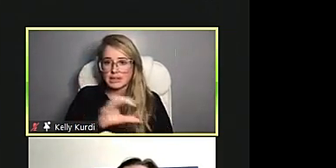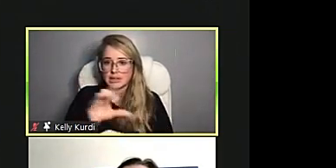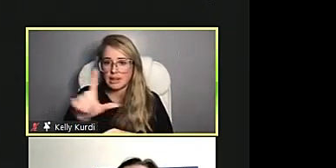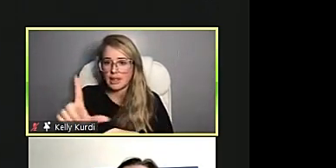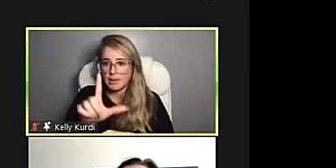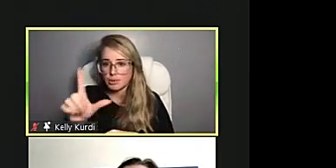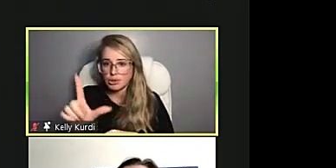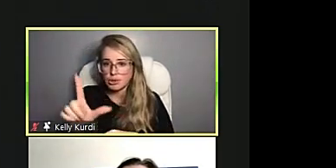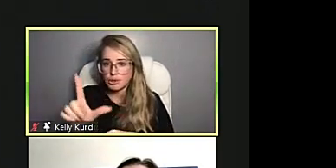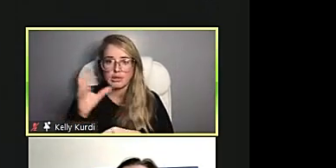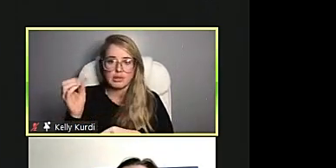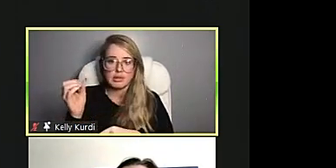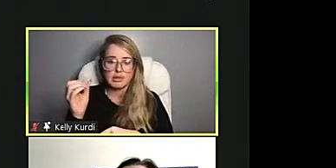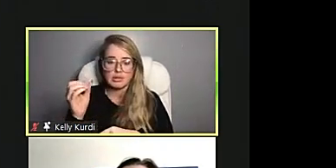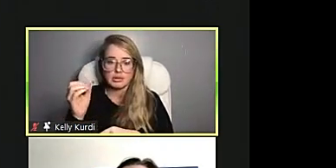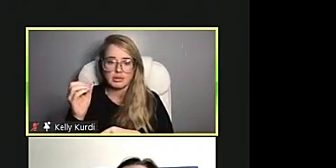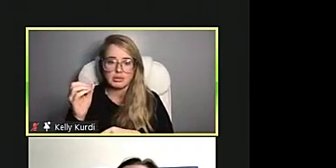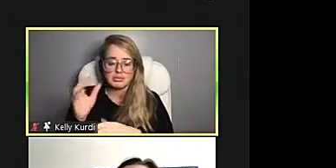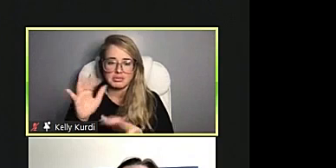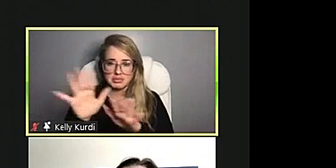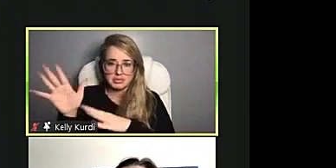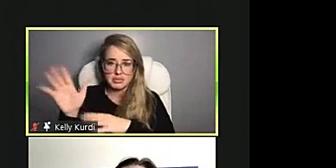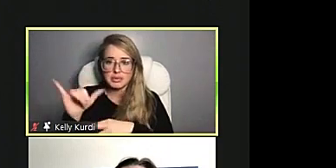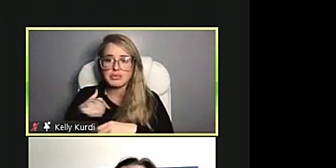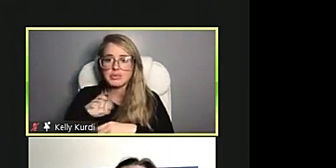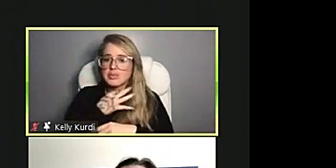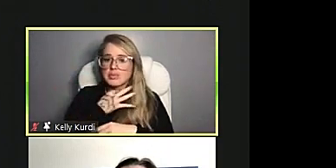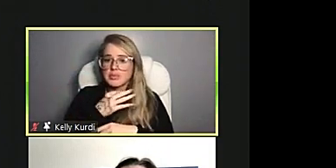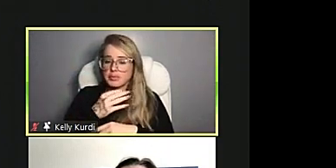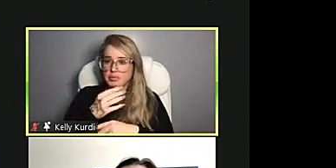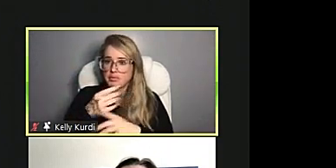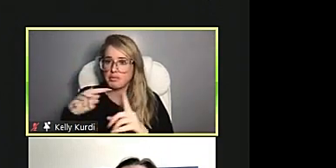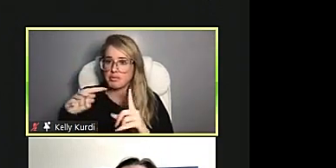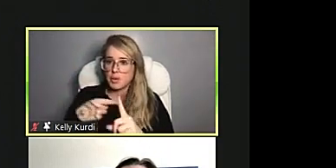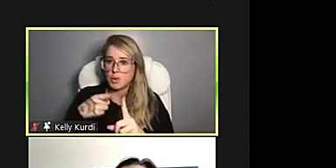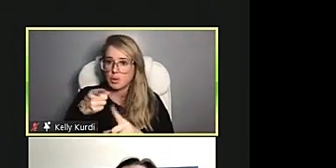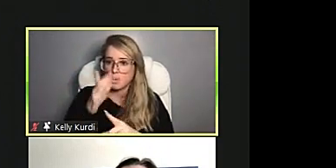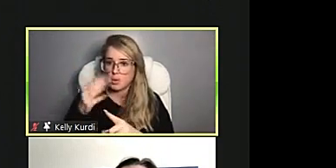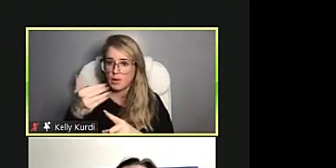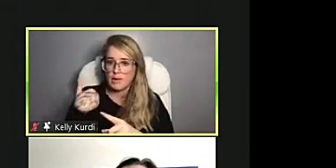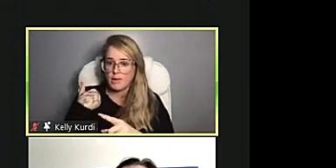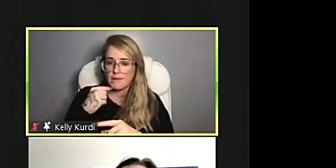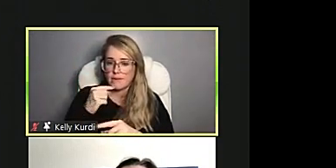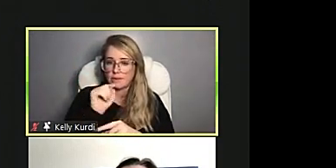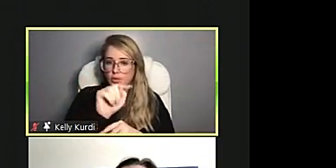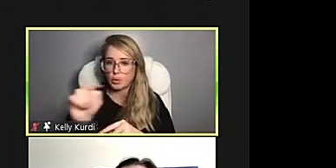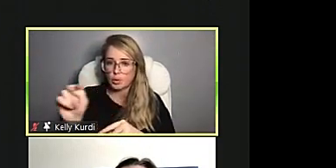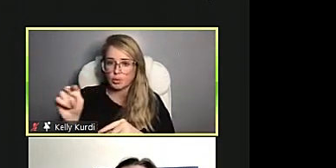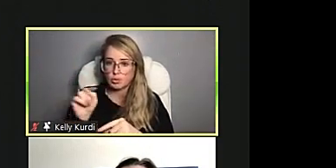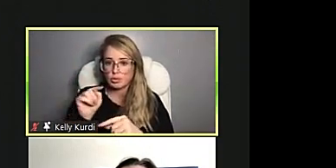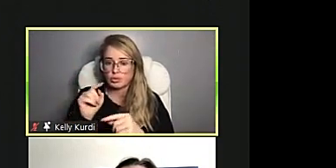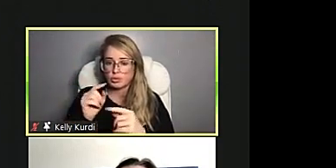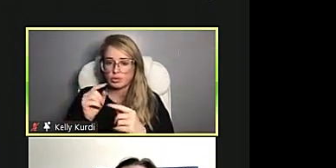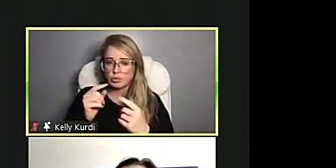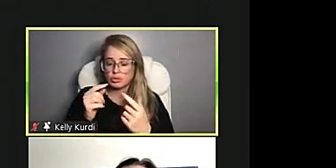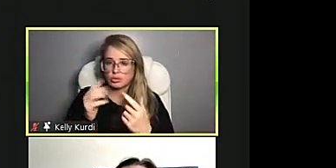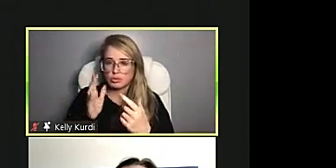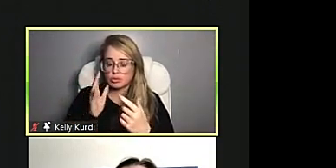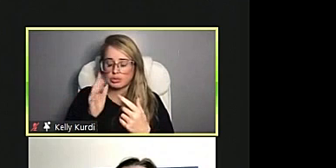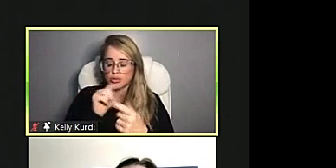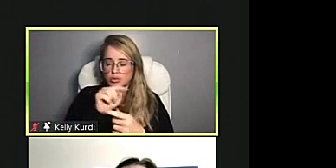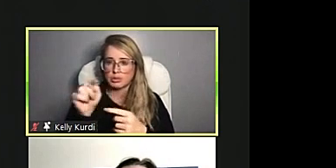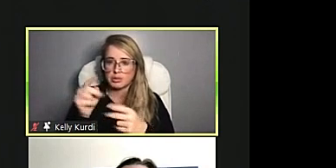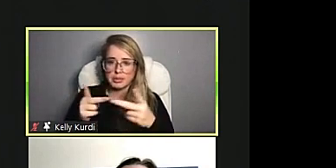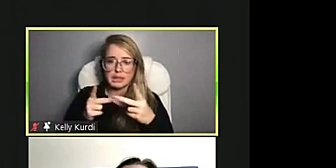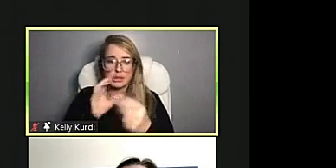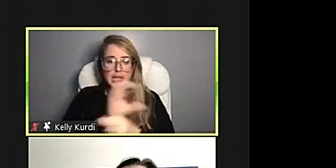and zoos and whatnot. So is the idea that you're going to have those, have subsequent